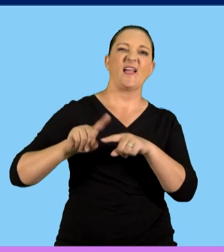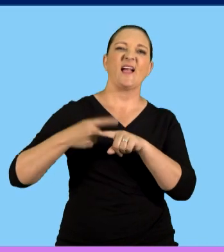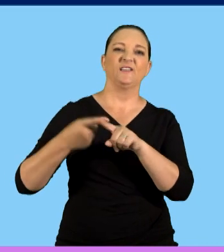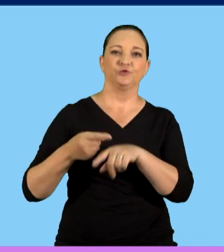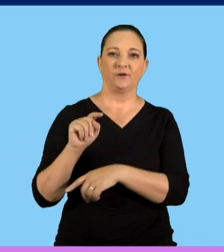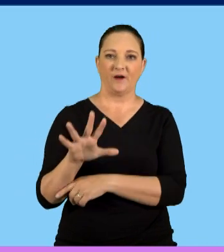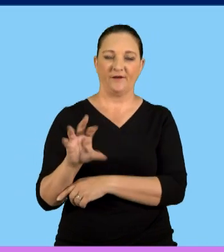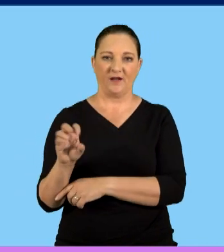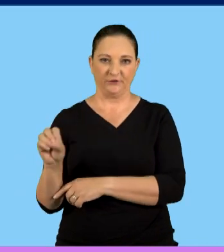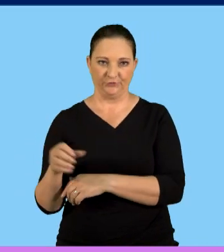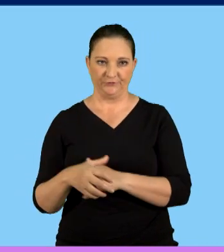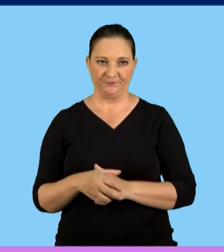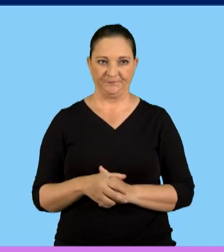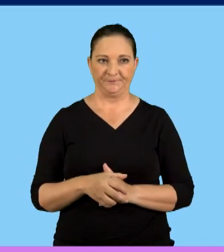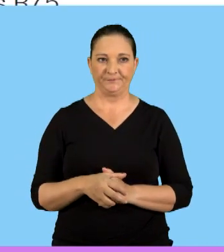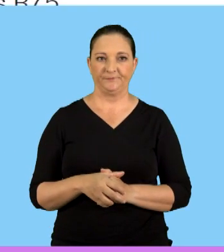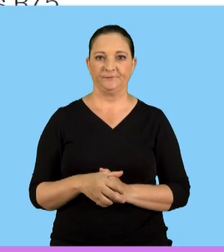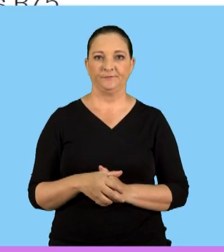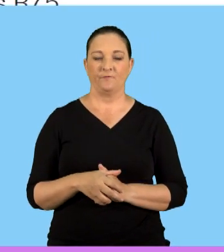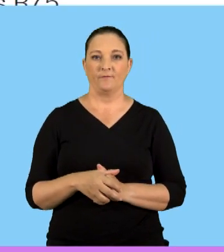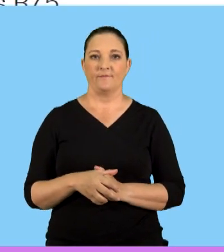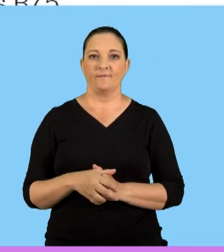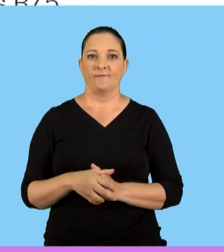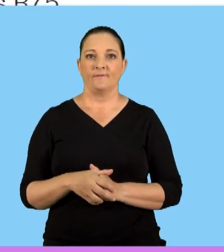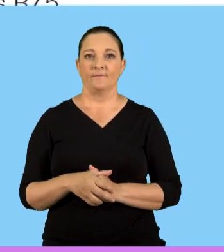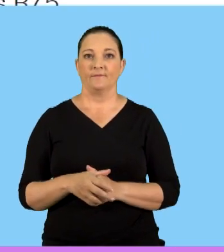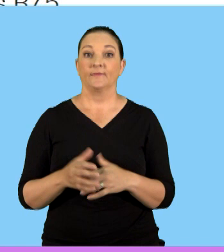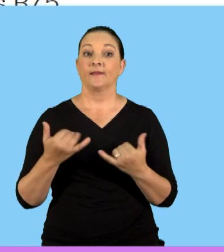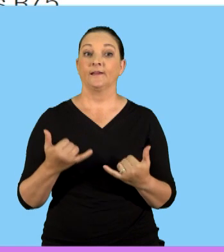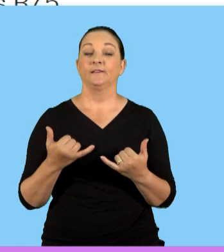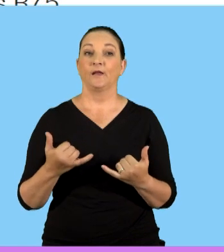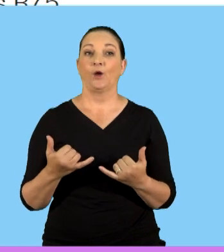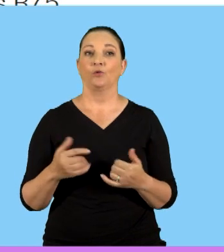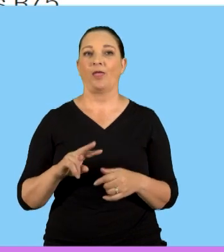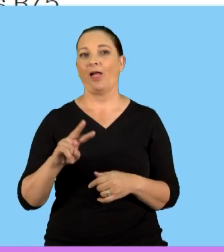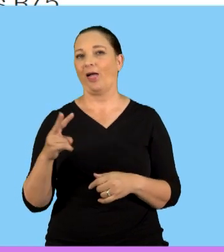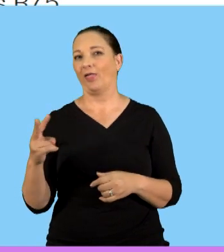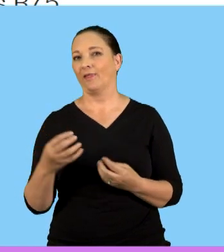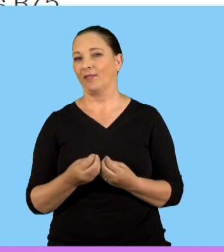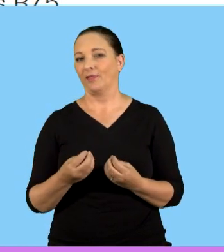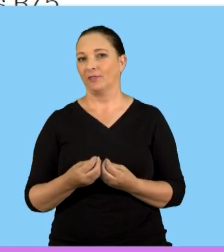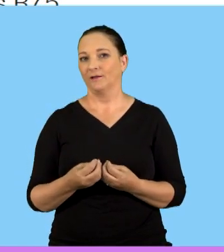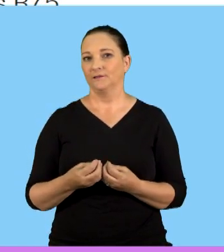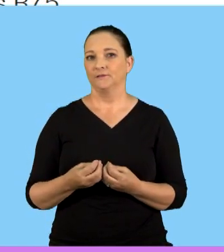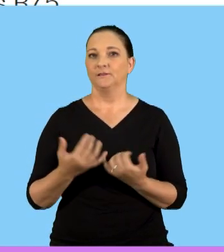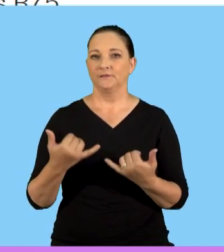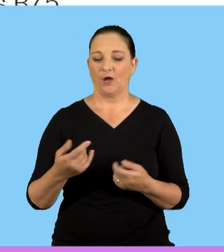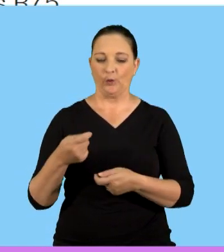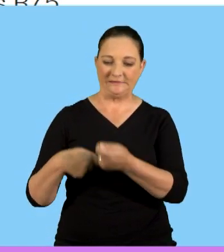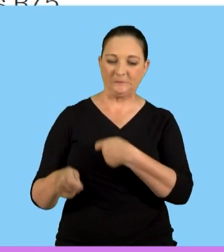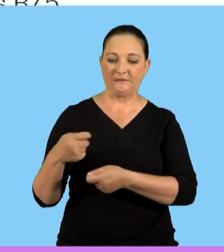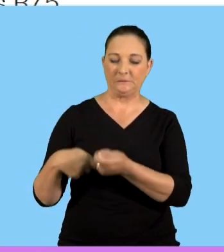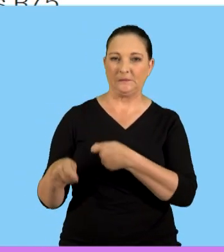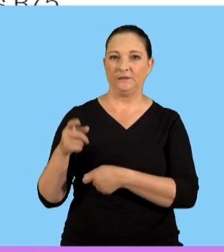So that would be an occasional expense. Let's look at all the other expenses. The household has the following